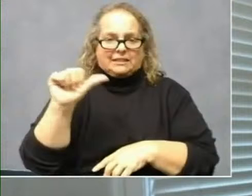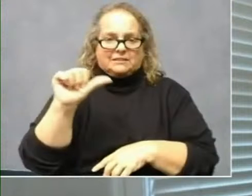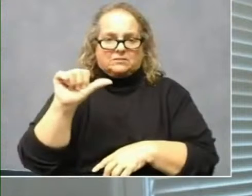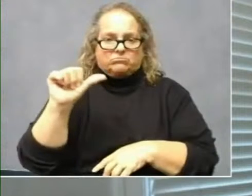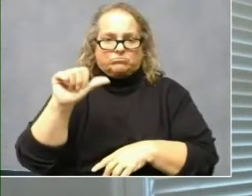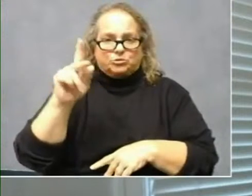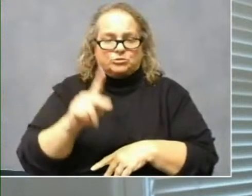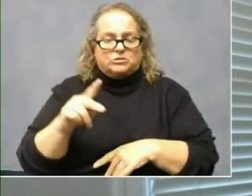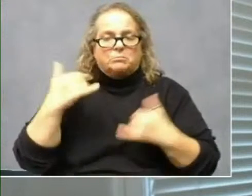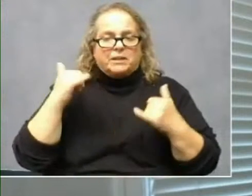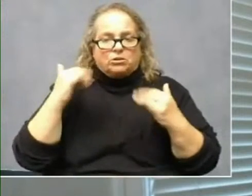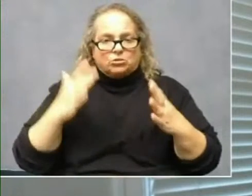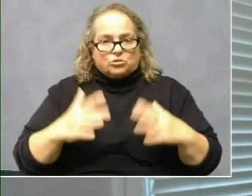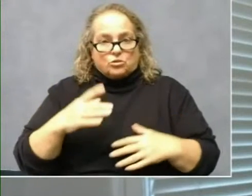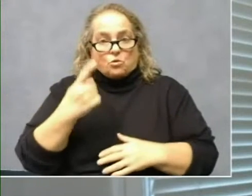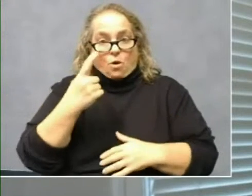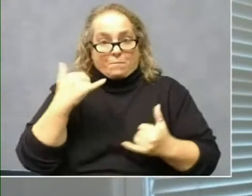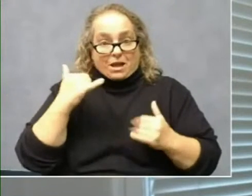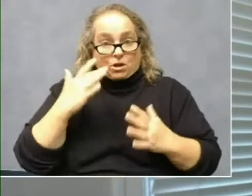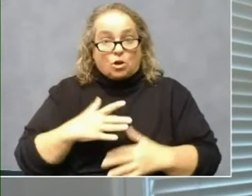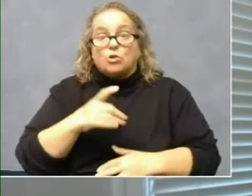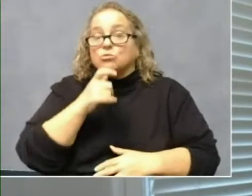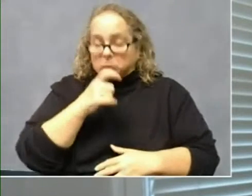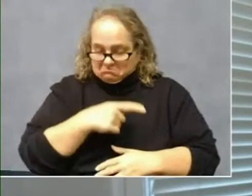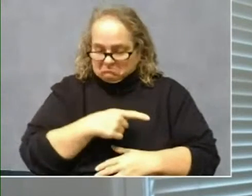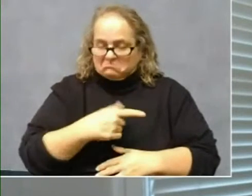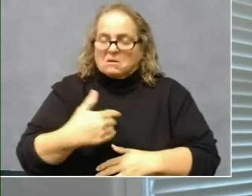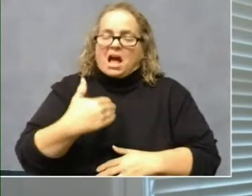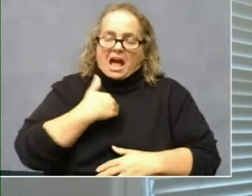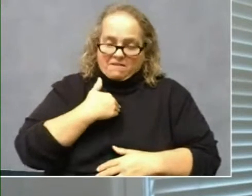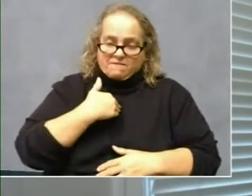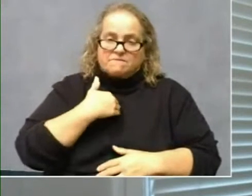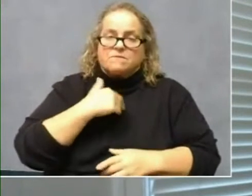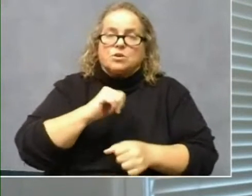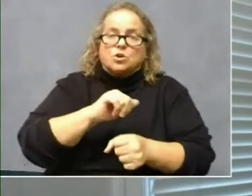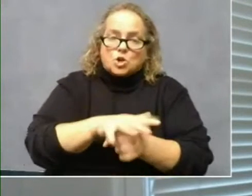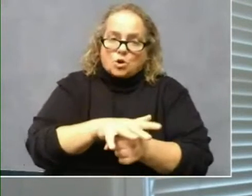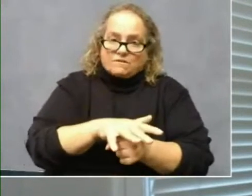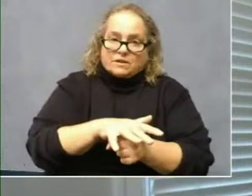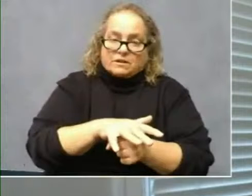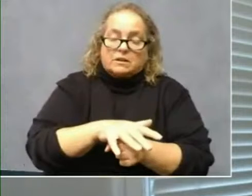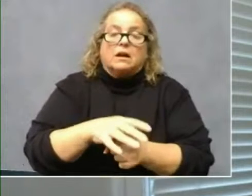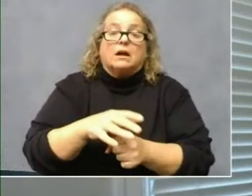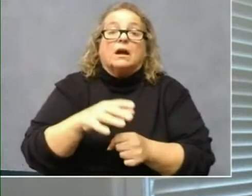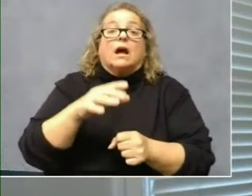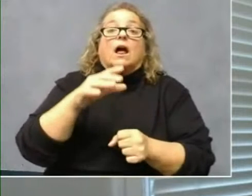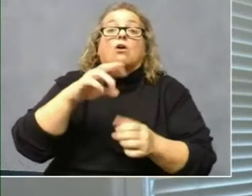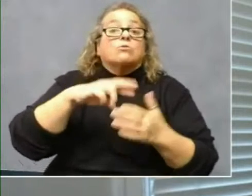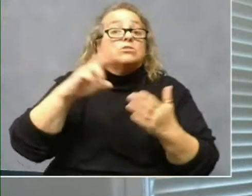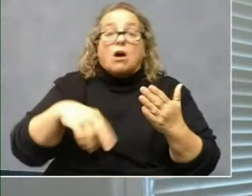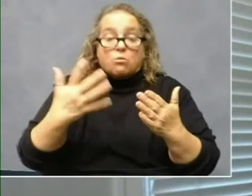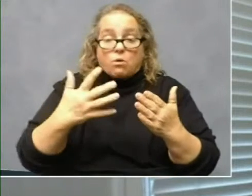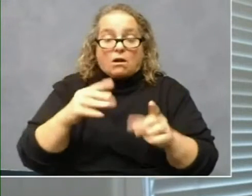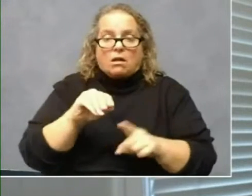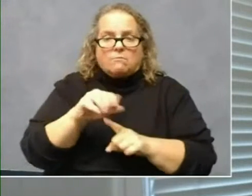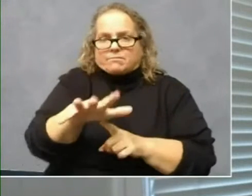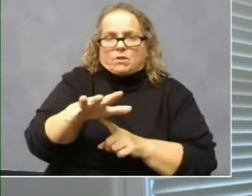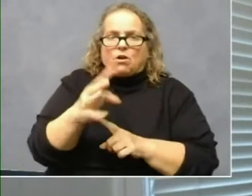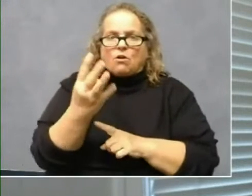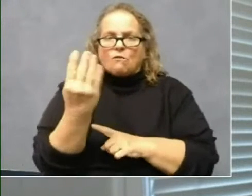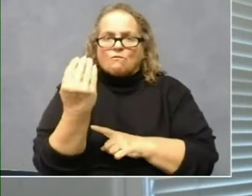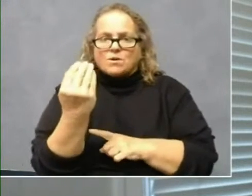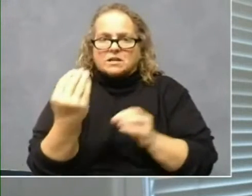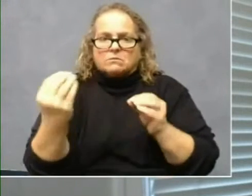was positive for COVID, who resulted in 14 more cases and a total of 40